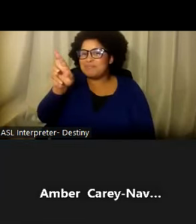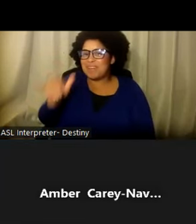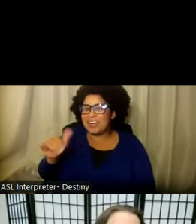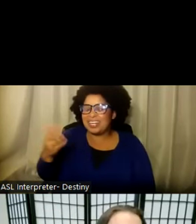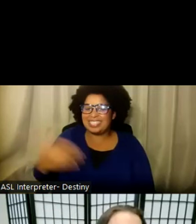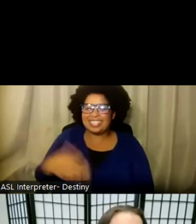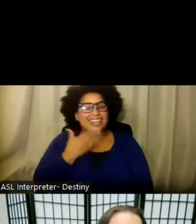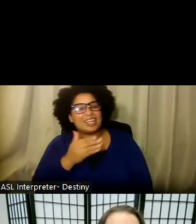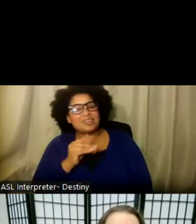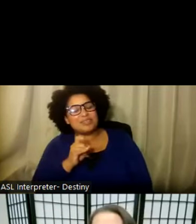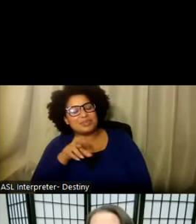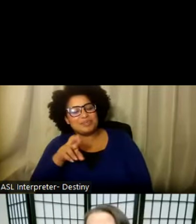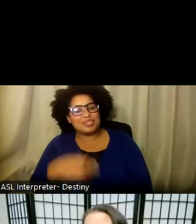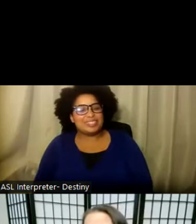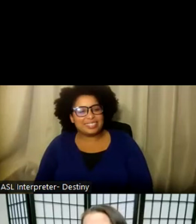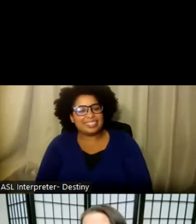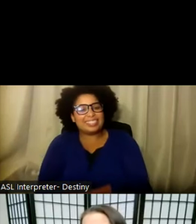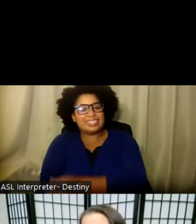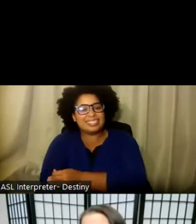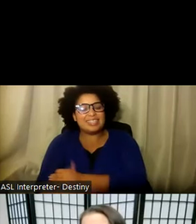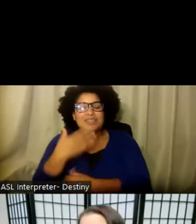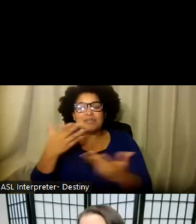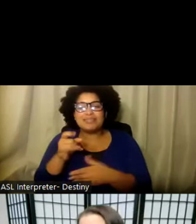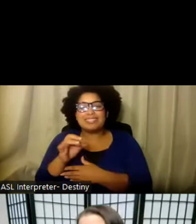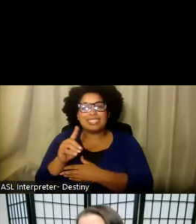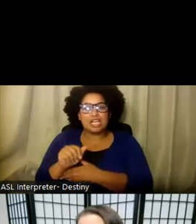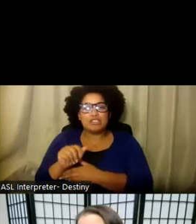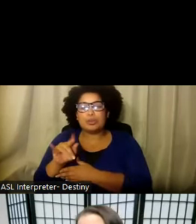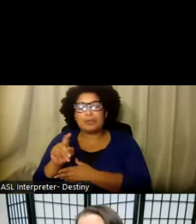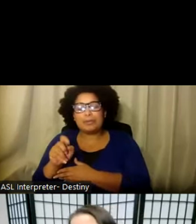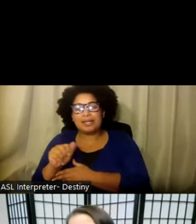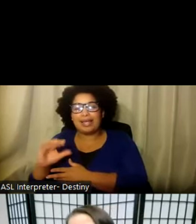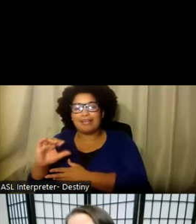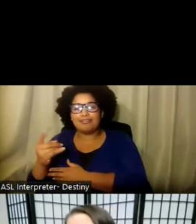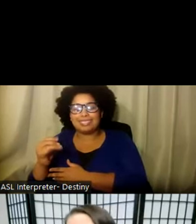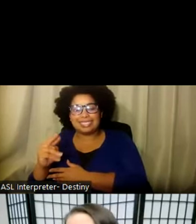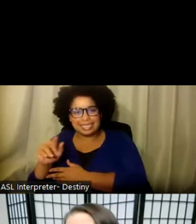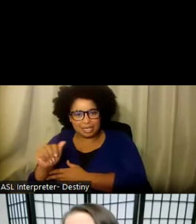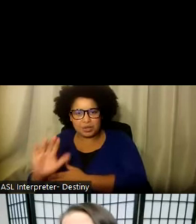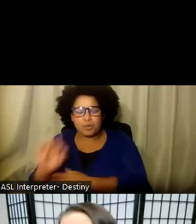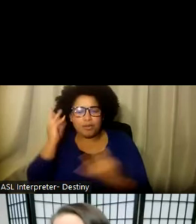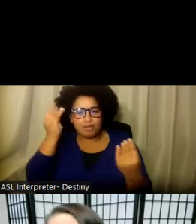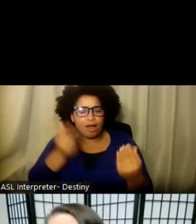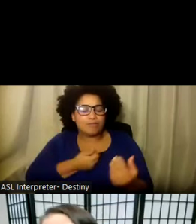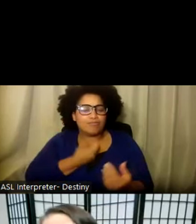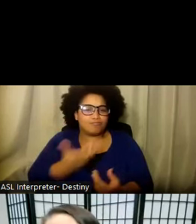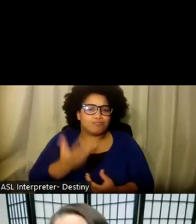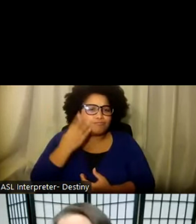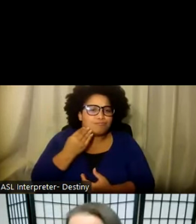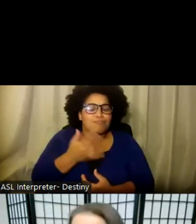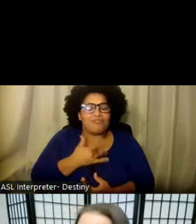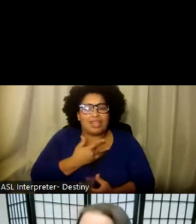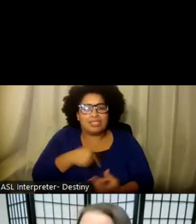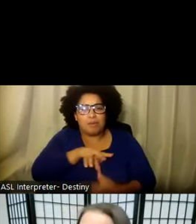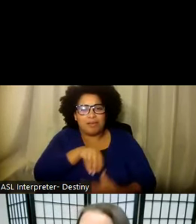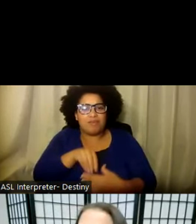Thanks, Amber. And thank you so much, Sandra, Lupita, and Christina, for sharing your thoughts and your feelings about being a